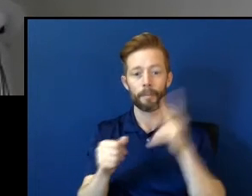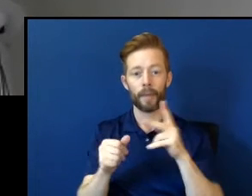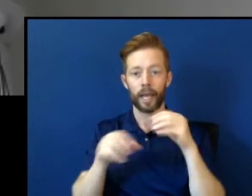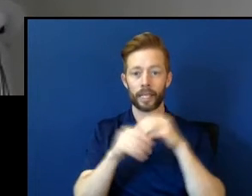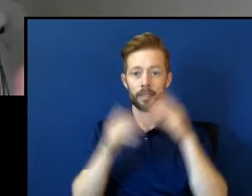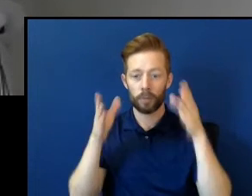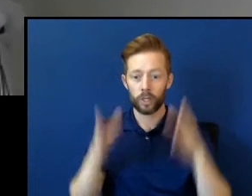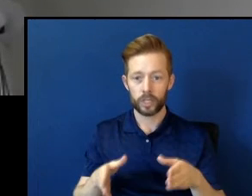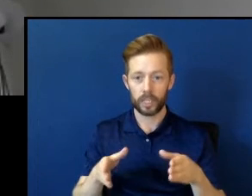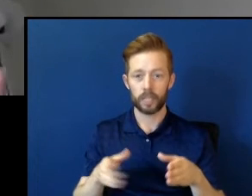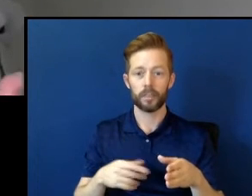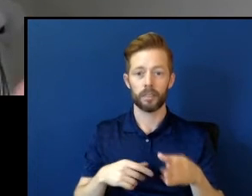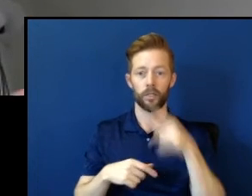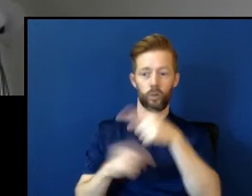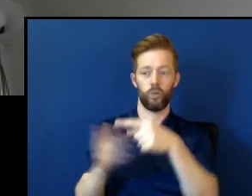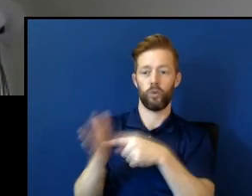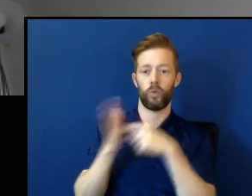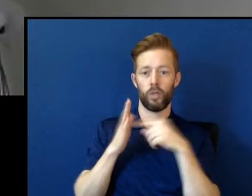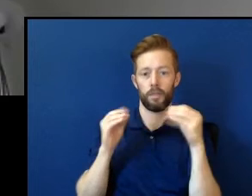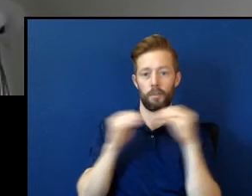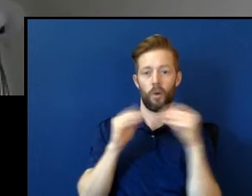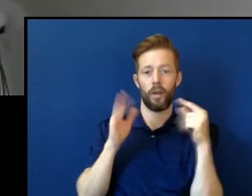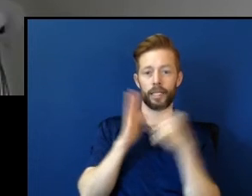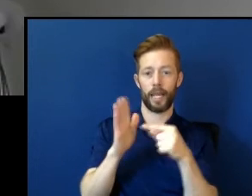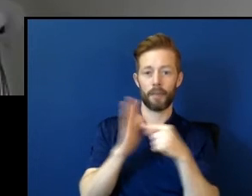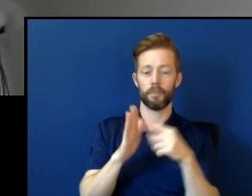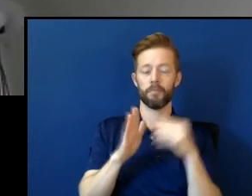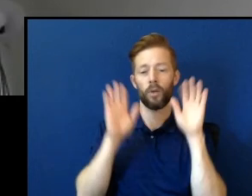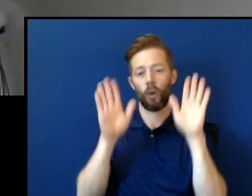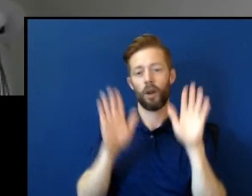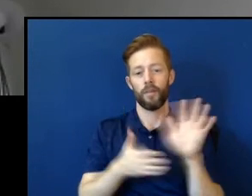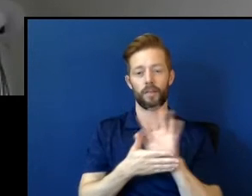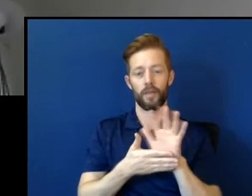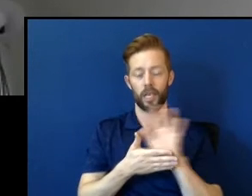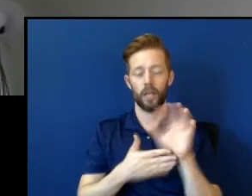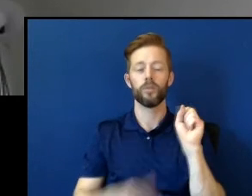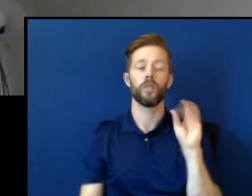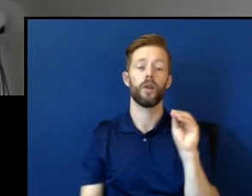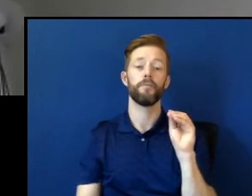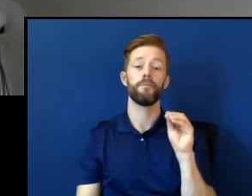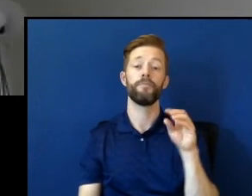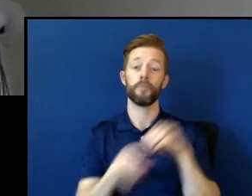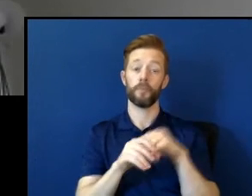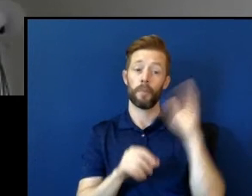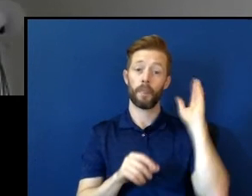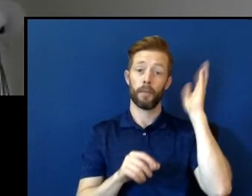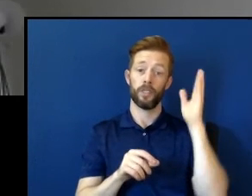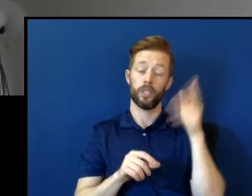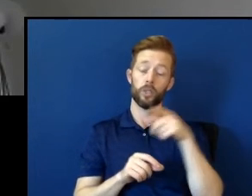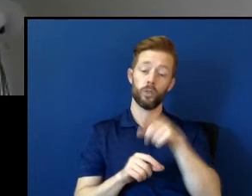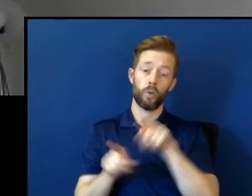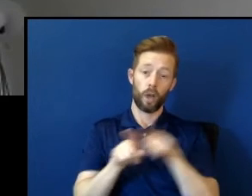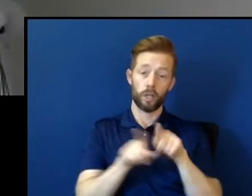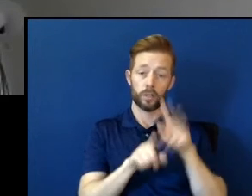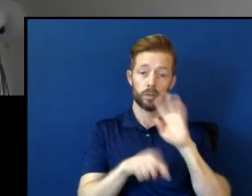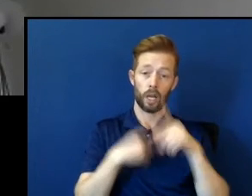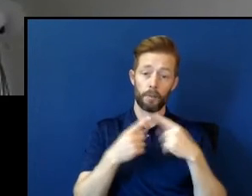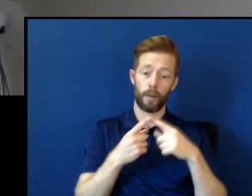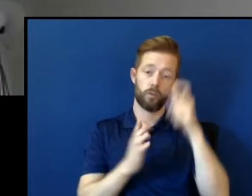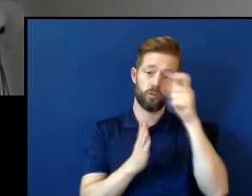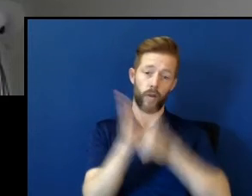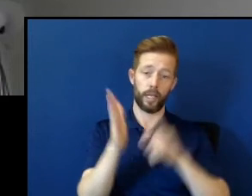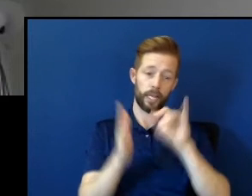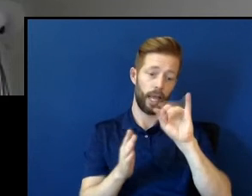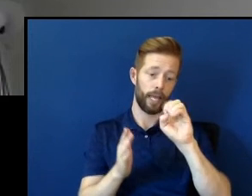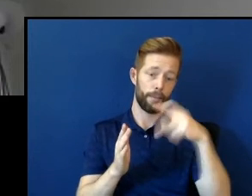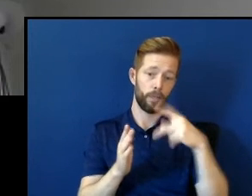allowed that we can go back to face to face, and you showed us more example and wonderful videos. So in the presentation,